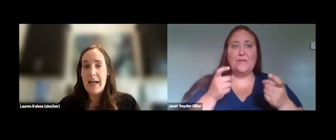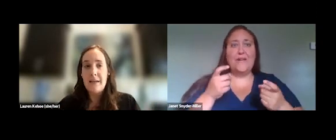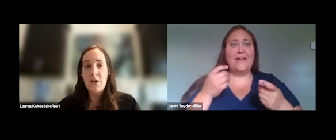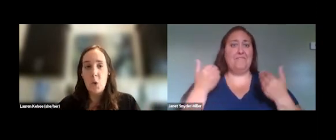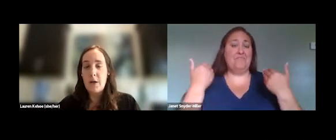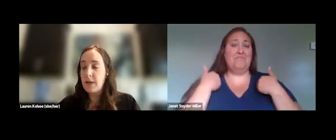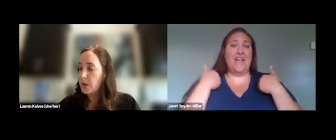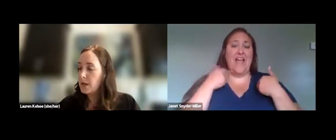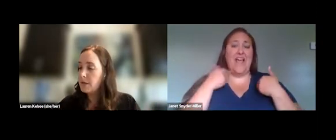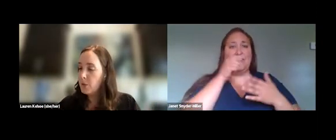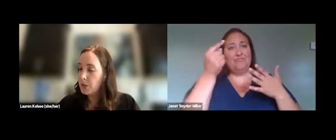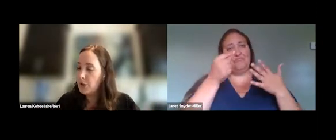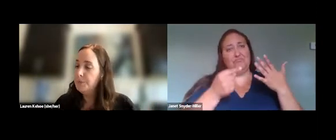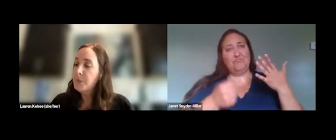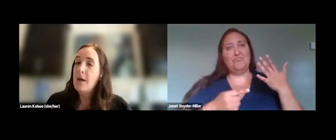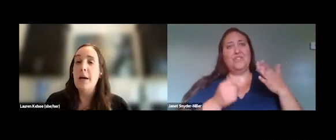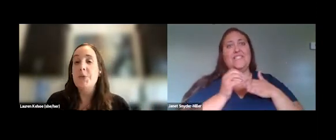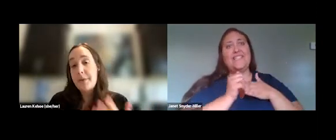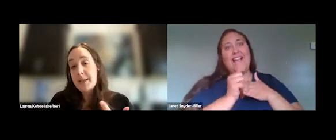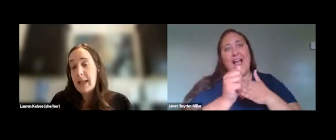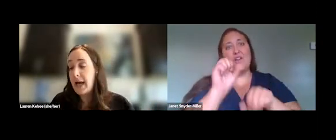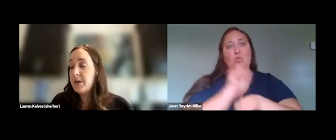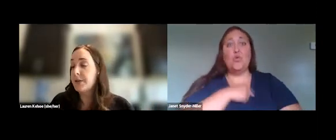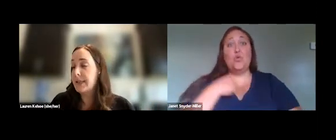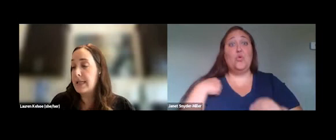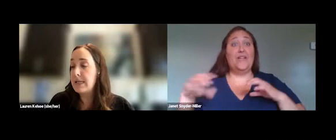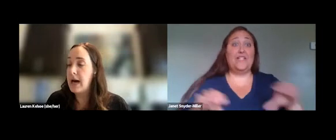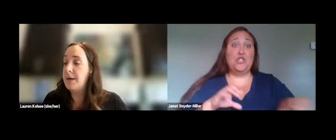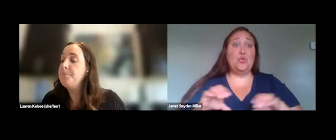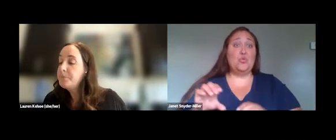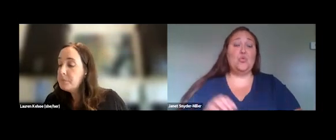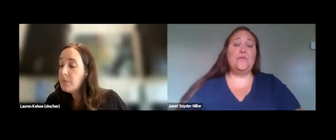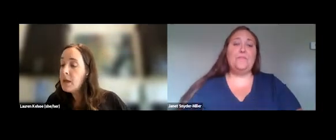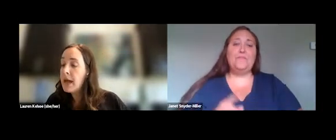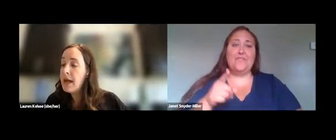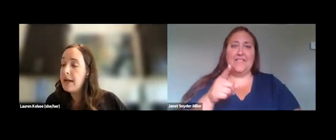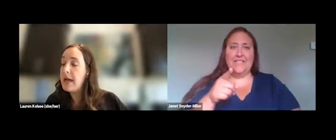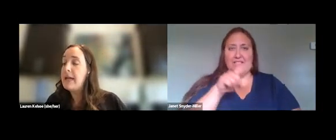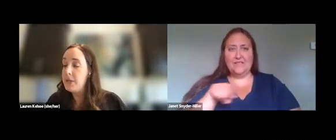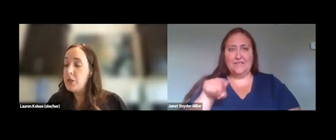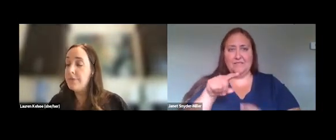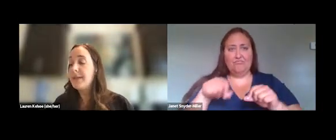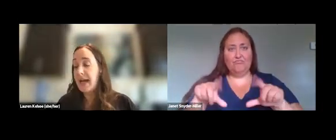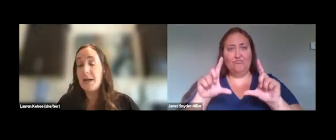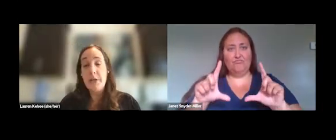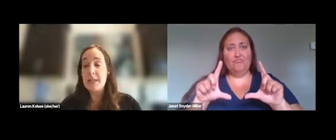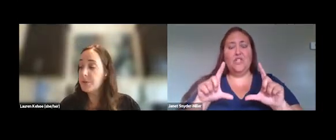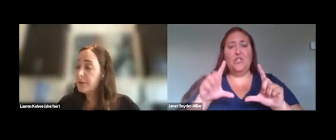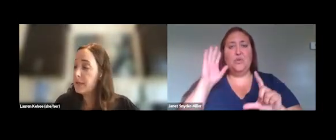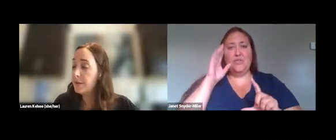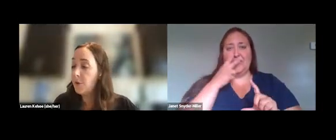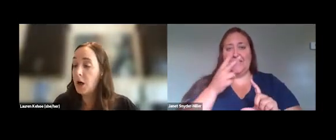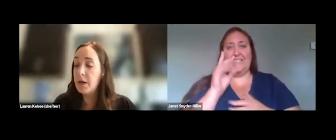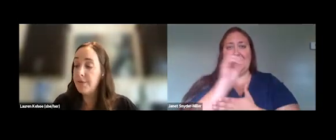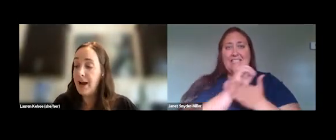that guide the work that we do. So on this slide, you'll see an image of the design